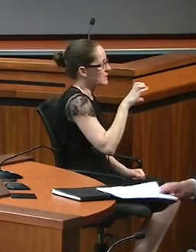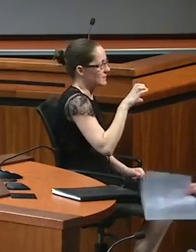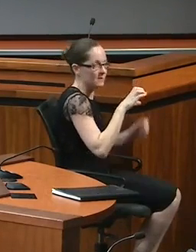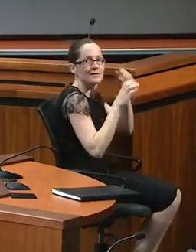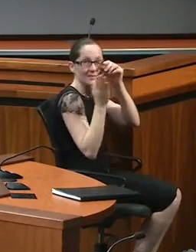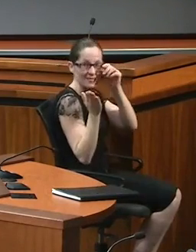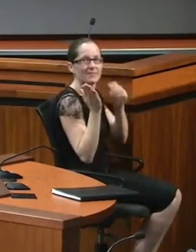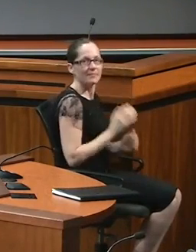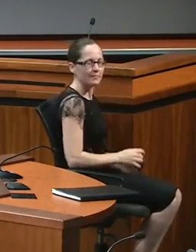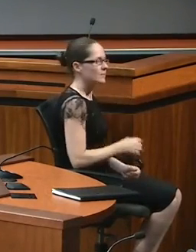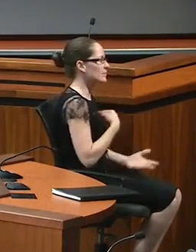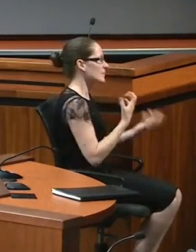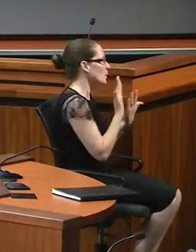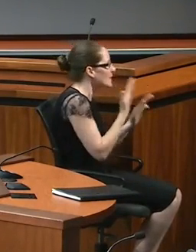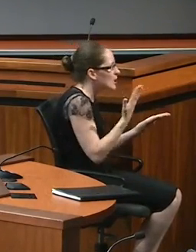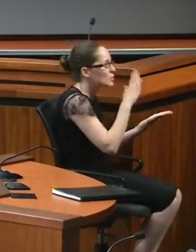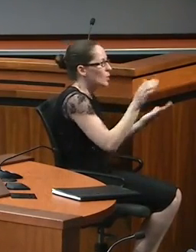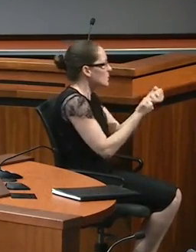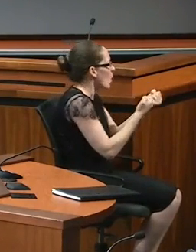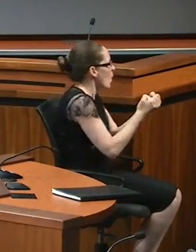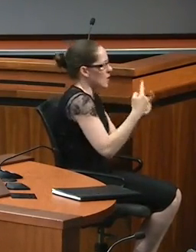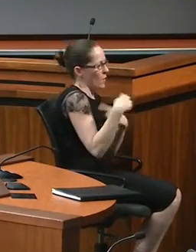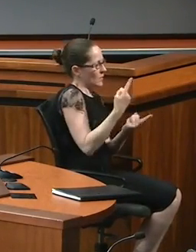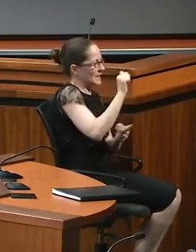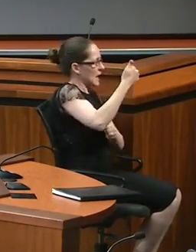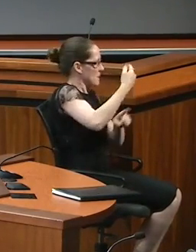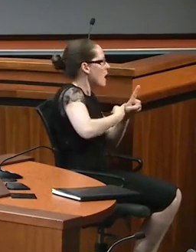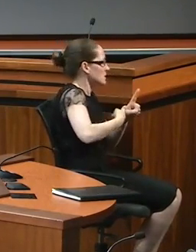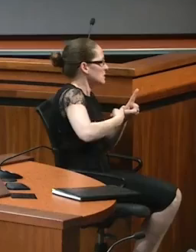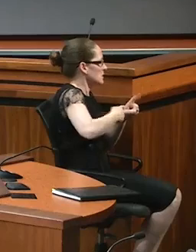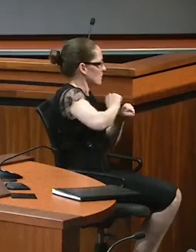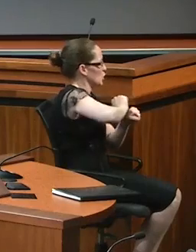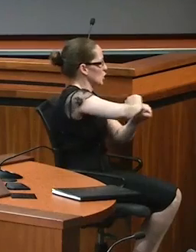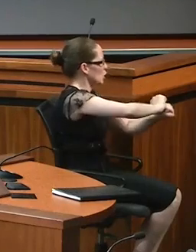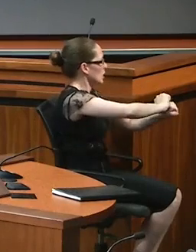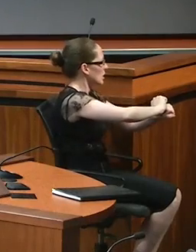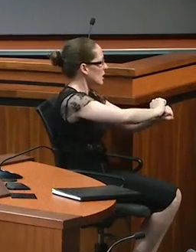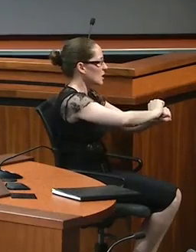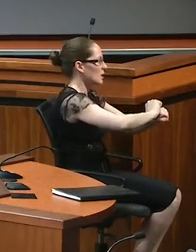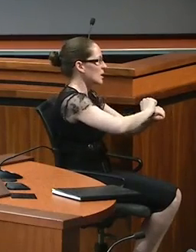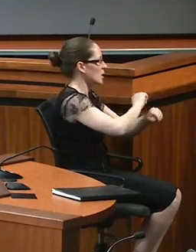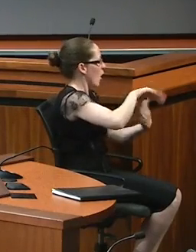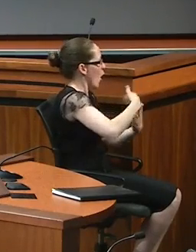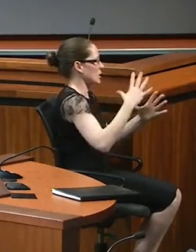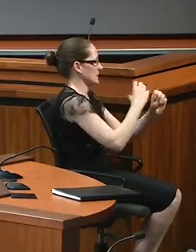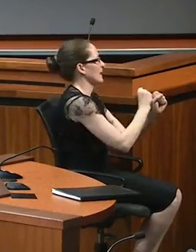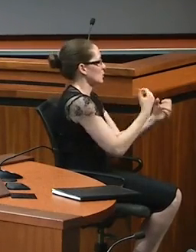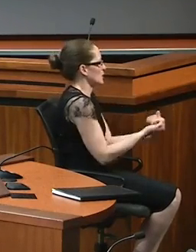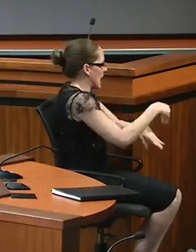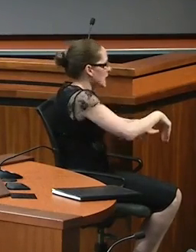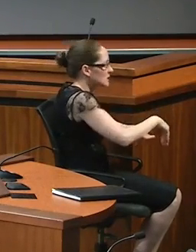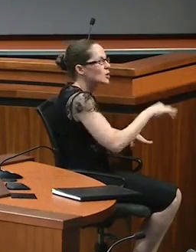long process of 10 months now, and for all that you have worked with us on. And before I say anything else, I want to acknowledge Council Chair